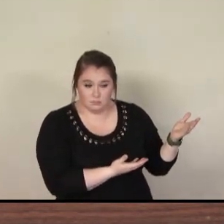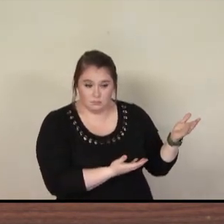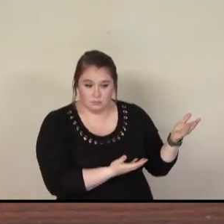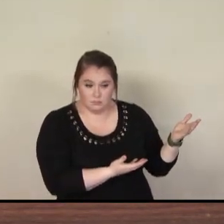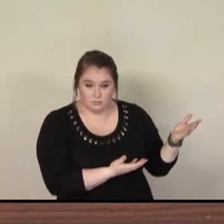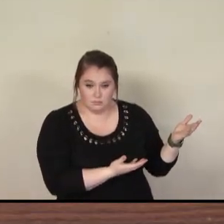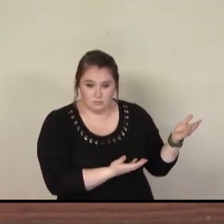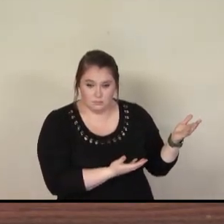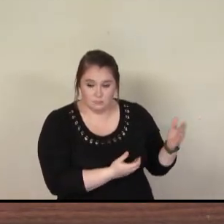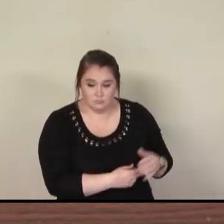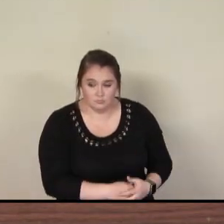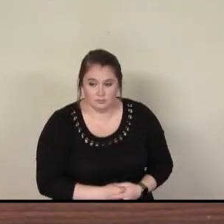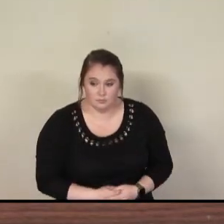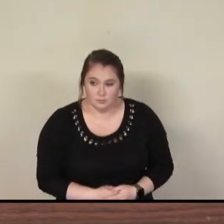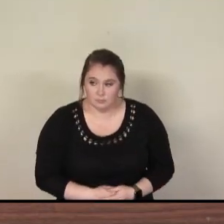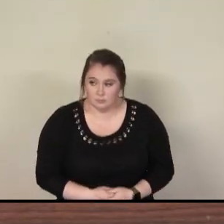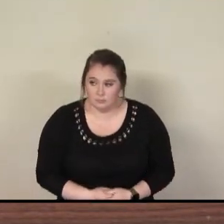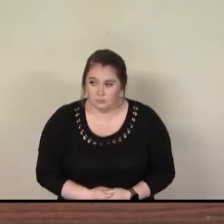reports?